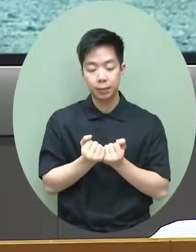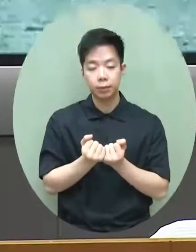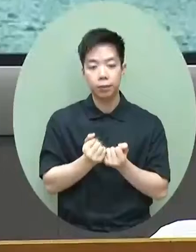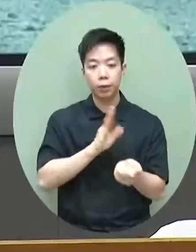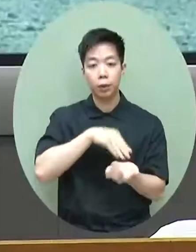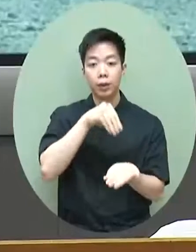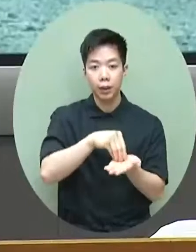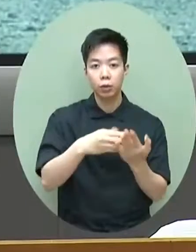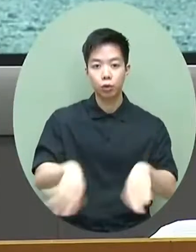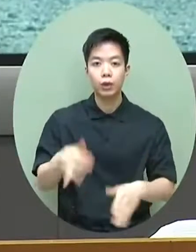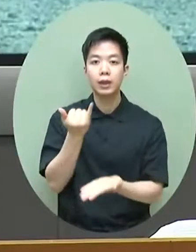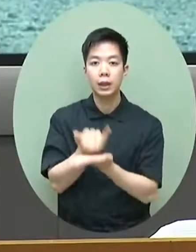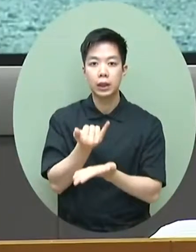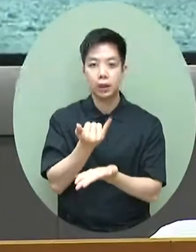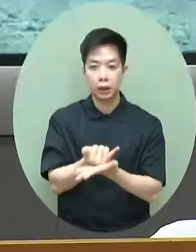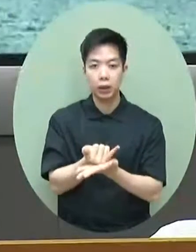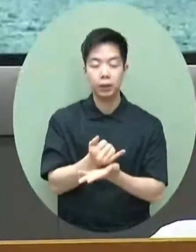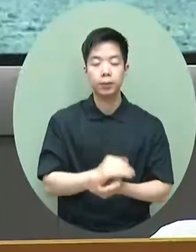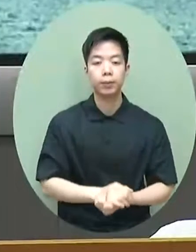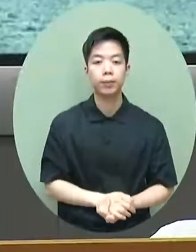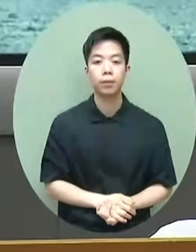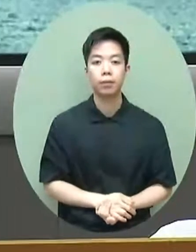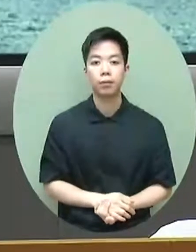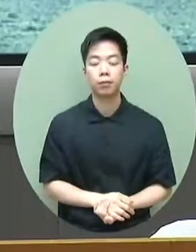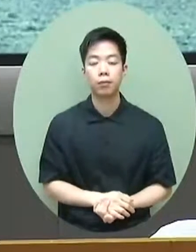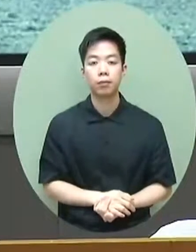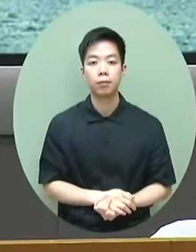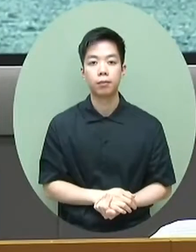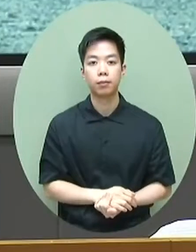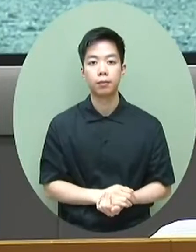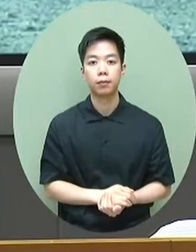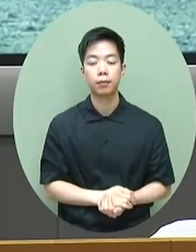8,980 cases of deaths have been reported by the hospital authority.